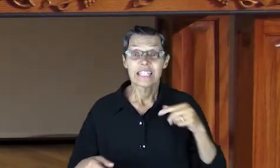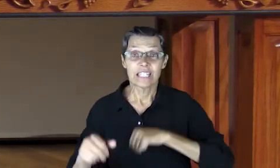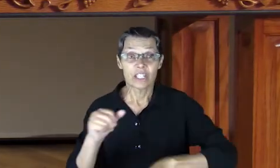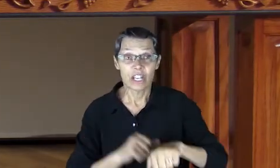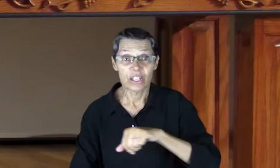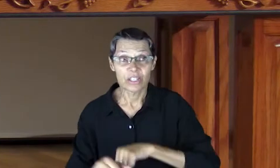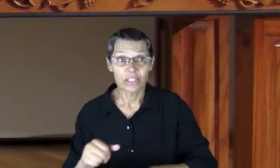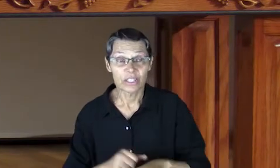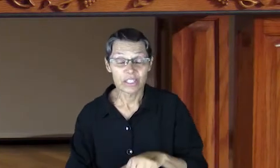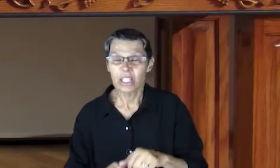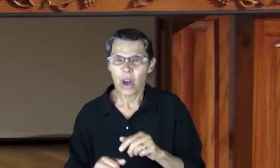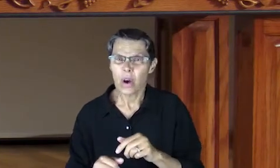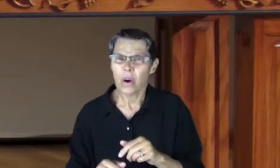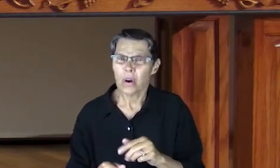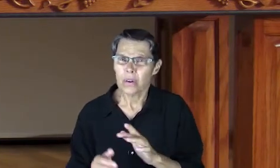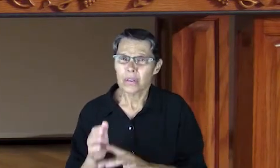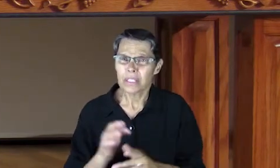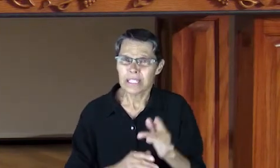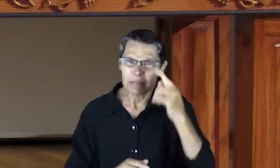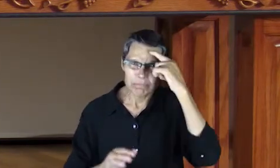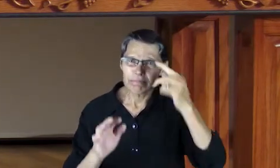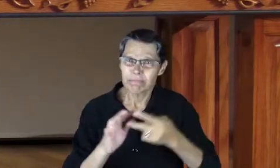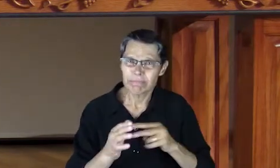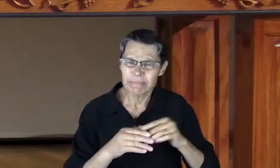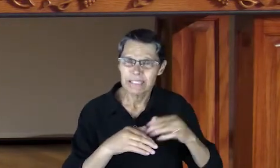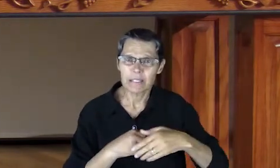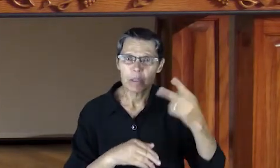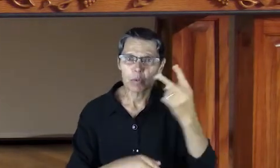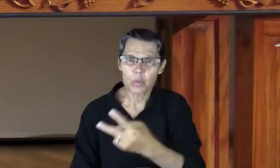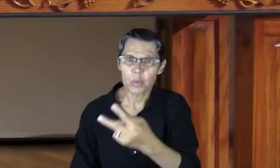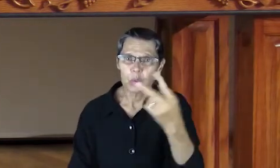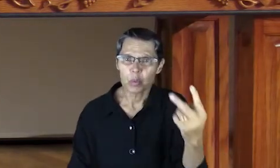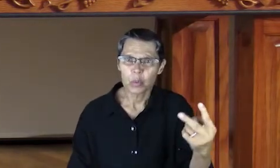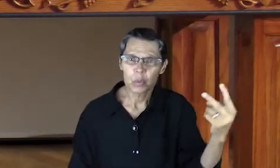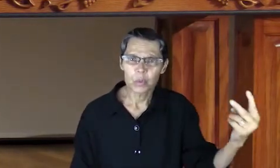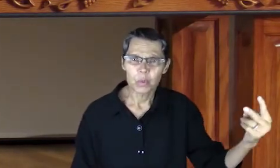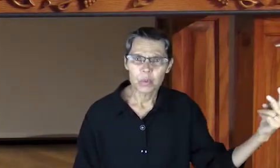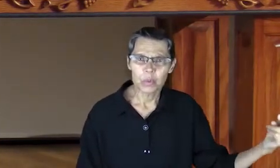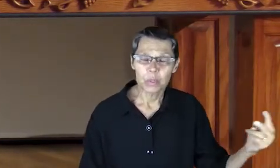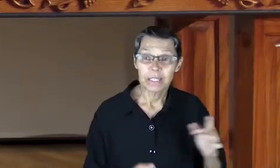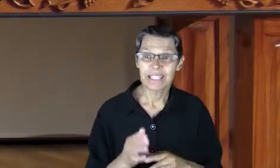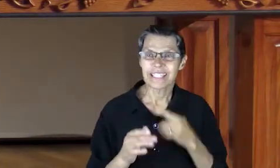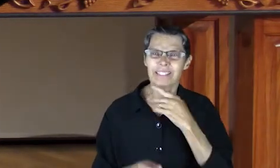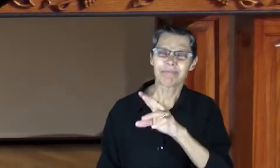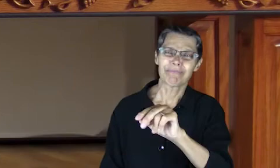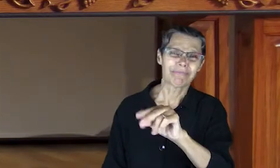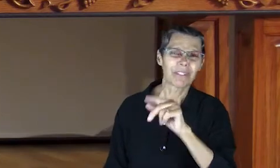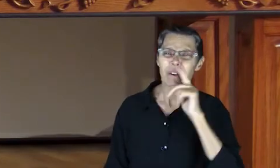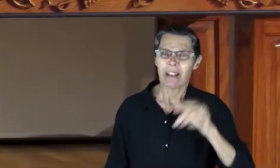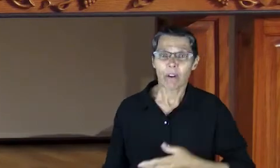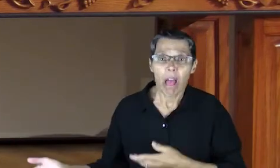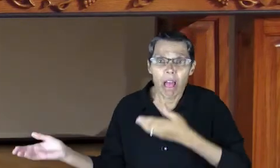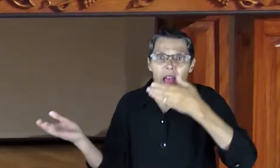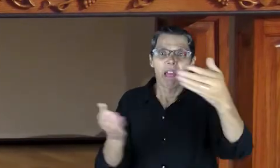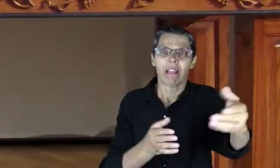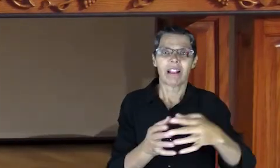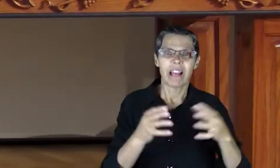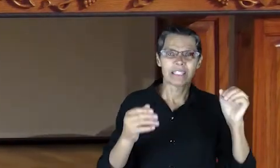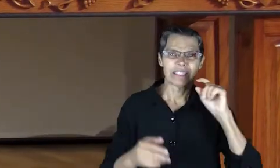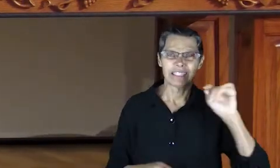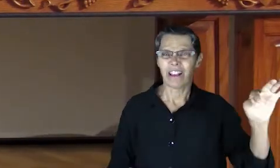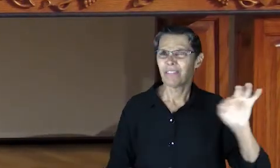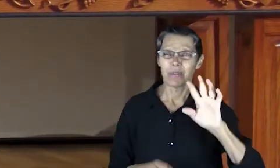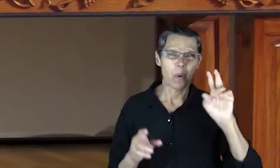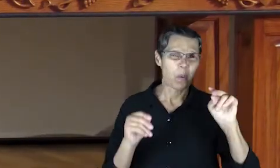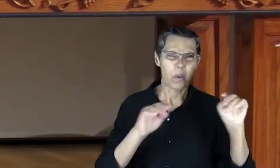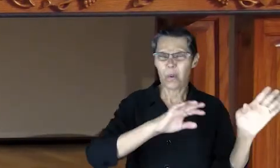other. It wasn't by mistake he sent them out two by two. And what he said was, look, it's not going to matter if you take a whole bunch of stuff with you.